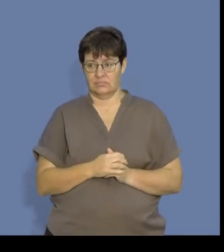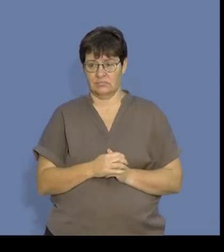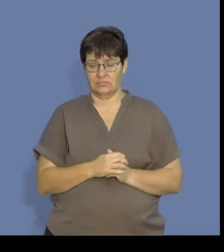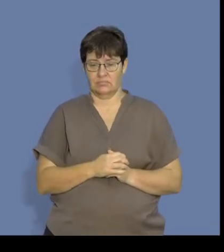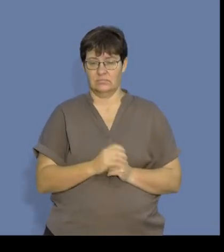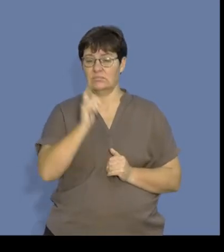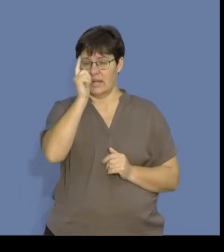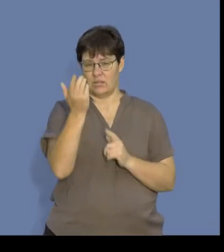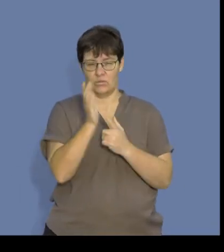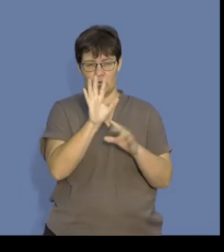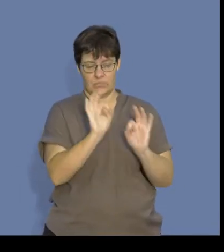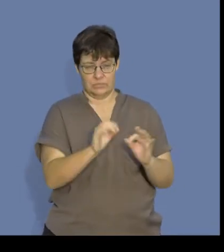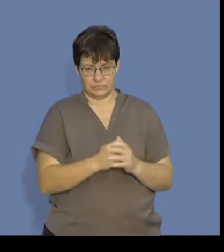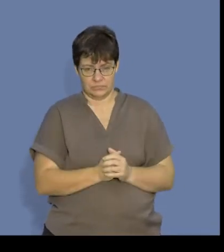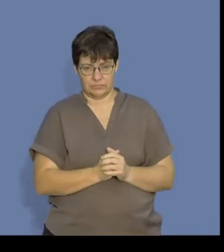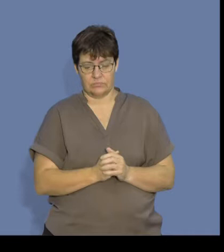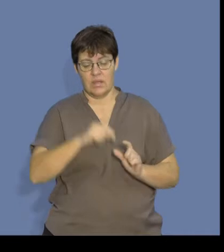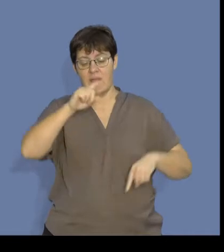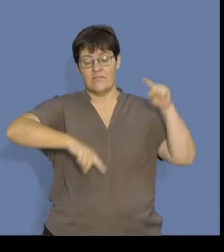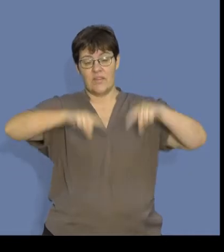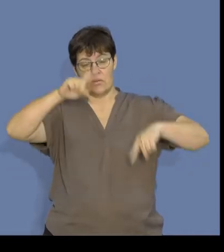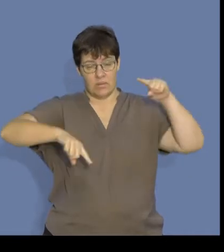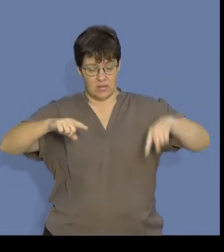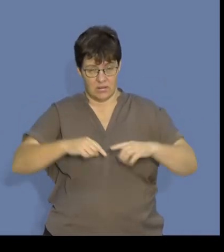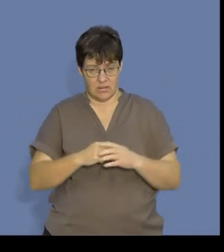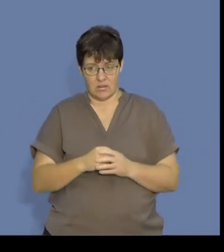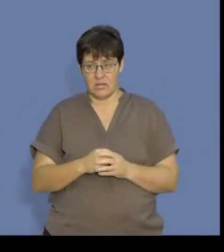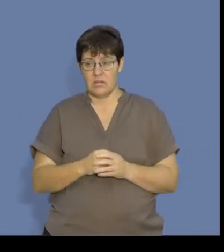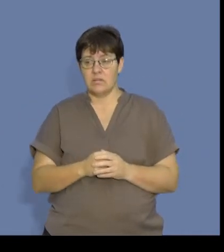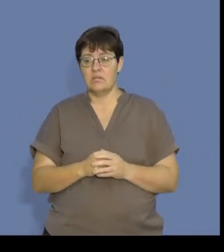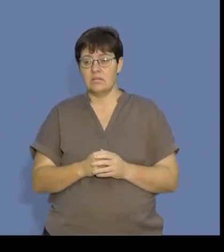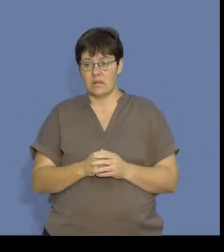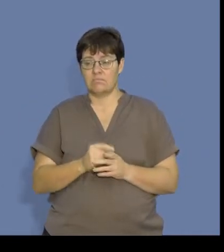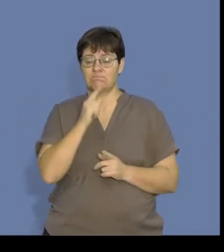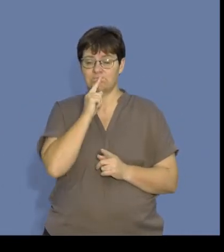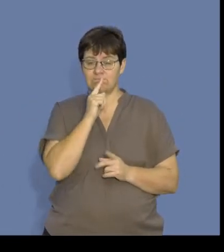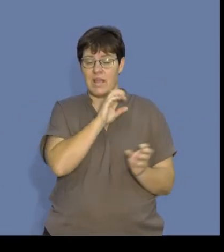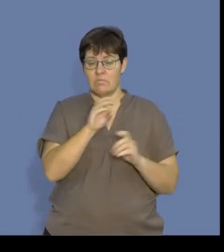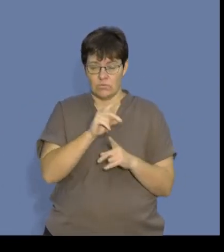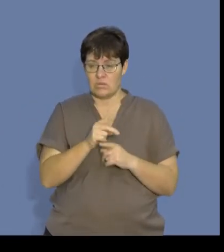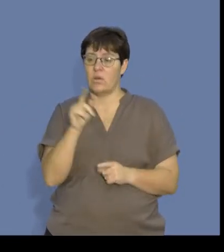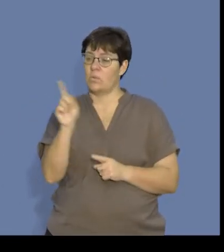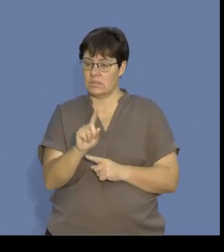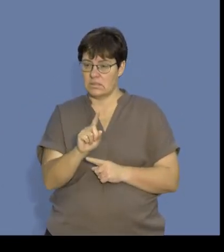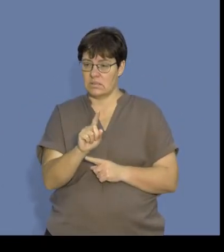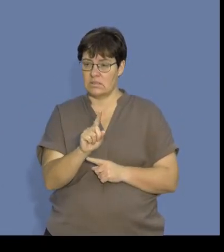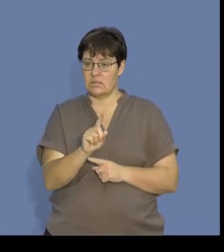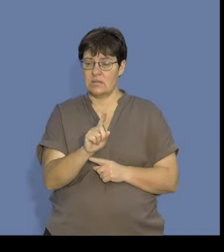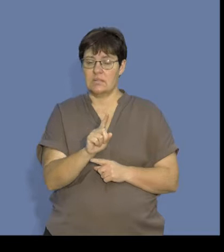show you later on. And then the variable representing the input values, we normally refer to it as